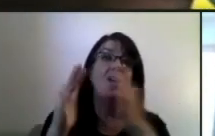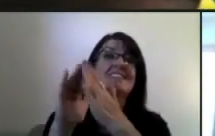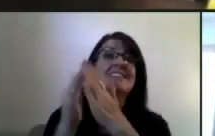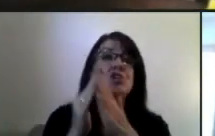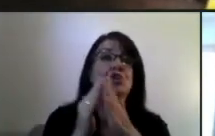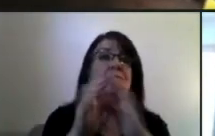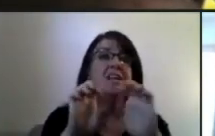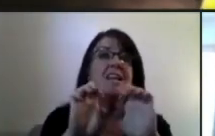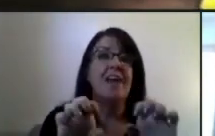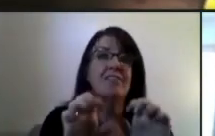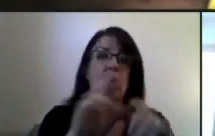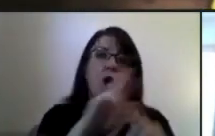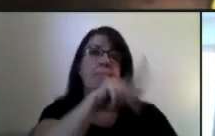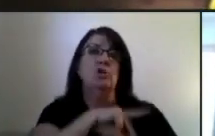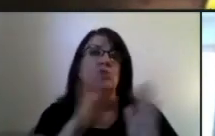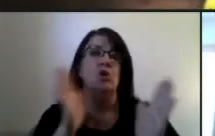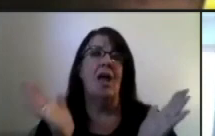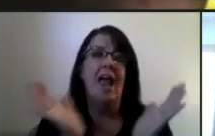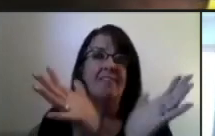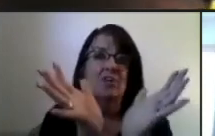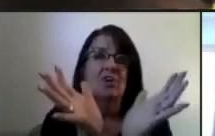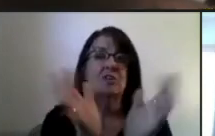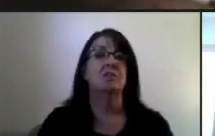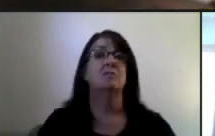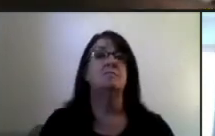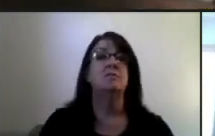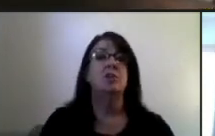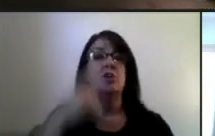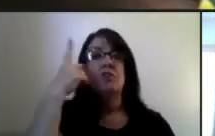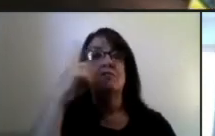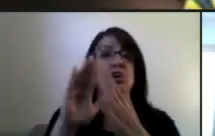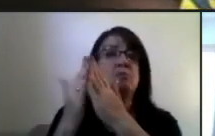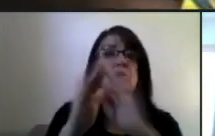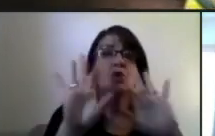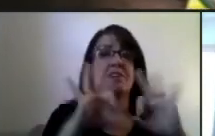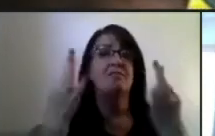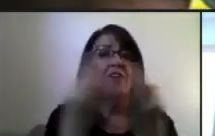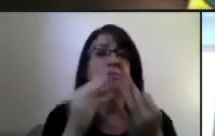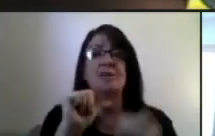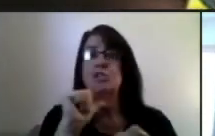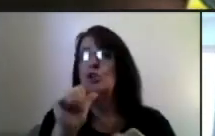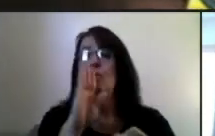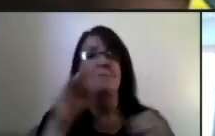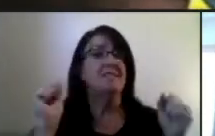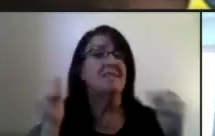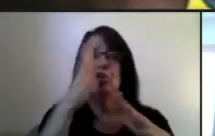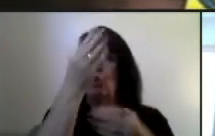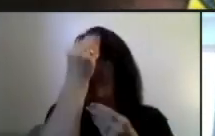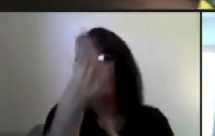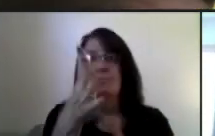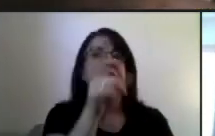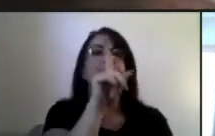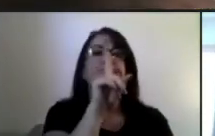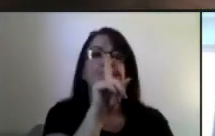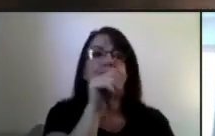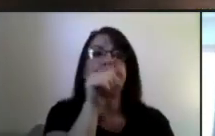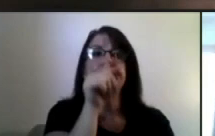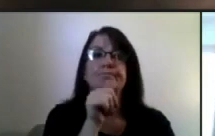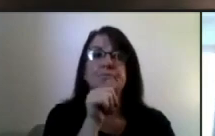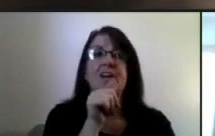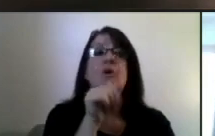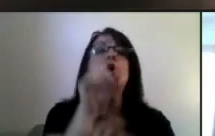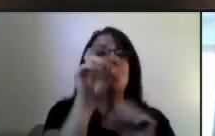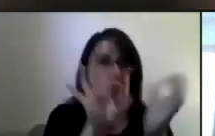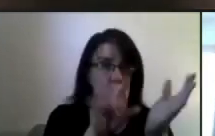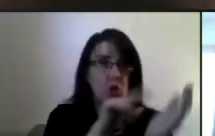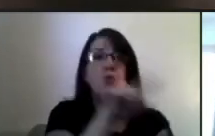it's a personal effort. So like Christian said, for our undocumented families, don't be scared. Your information is protected. You just need to be counted,